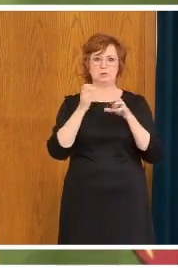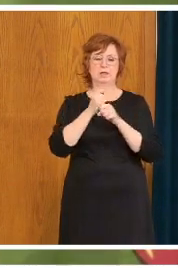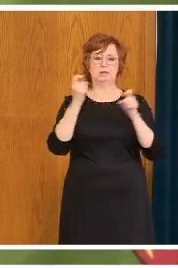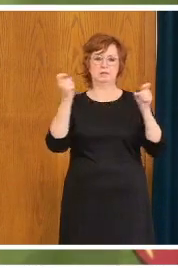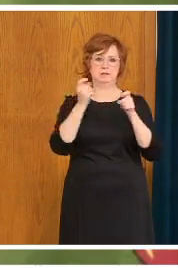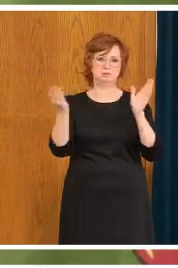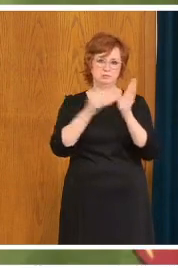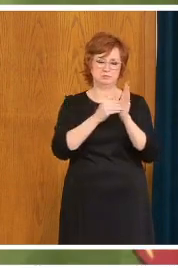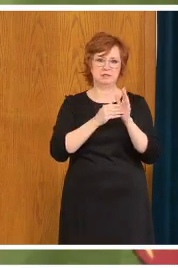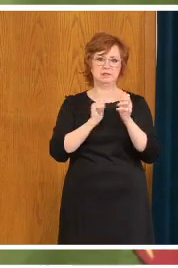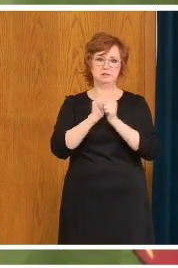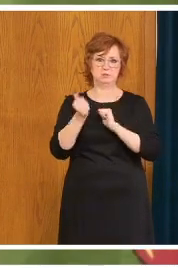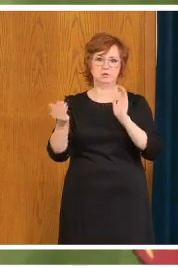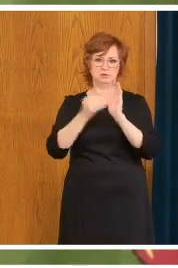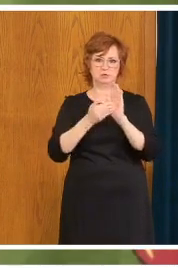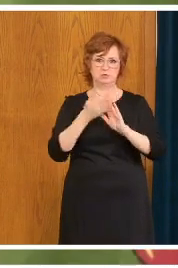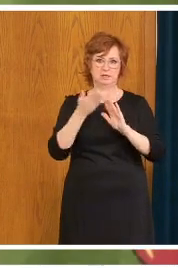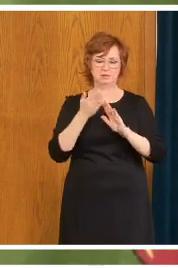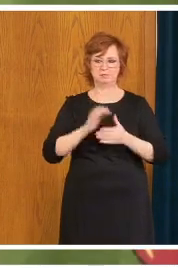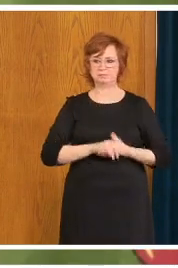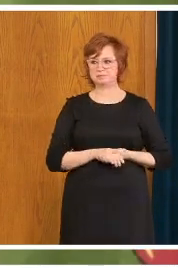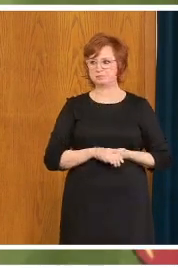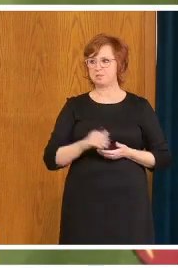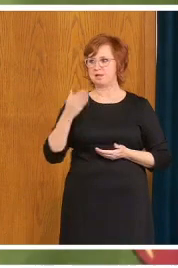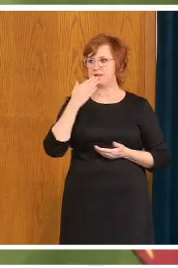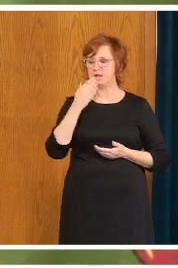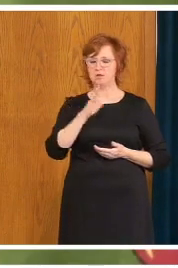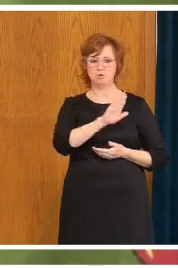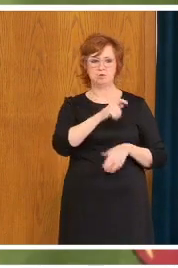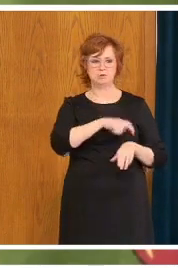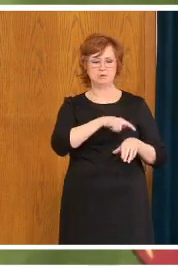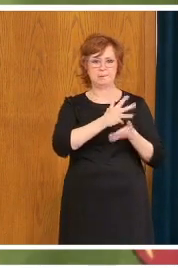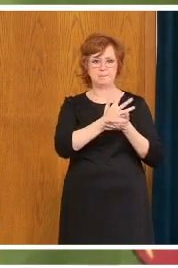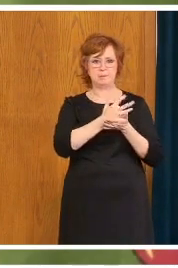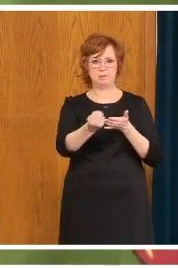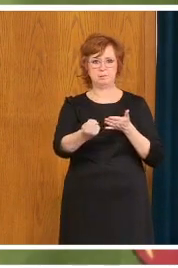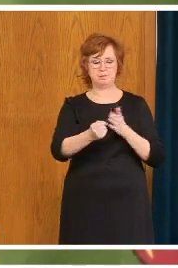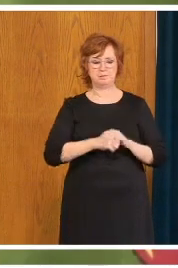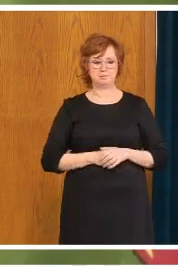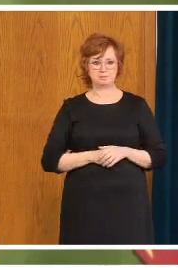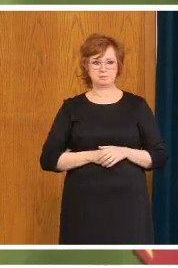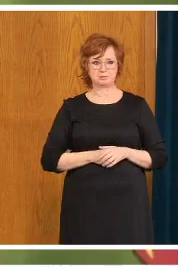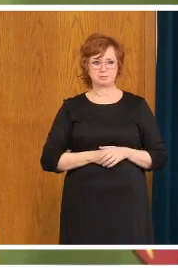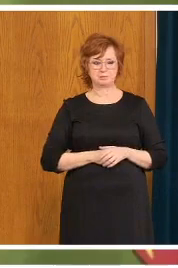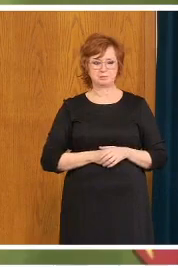these sporting events back open. Thanks, everyone. That concludes today's availability.